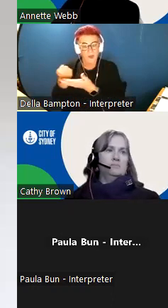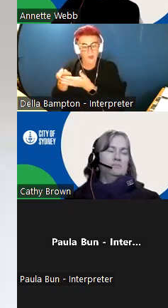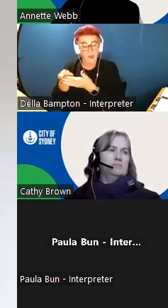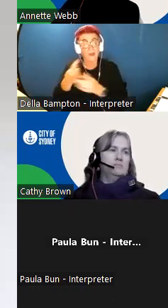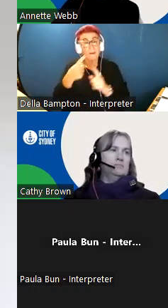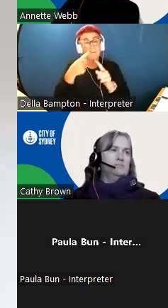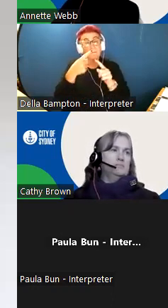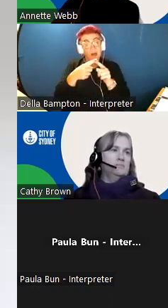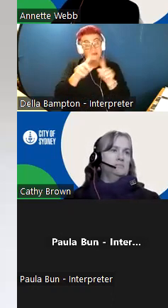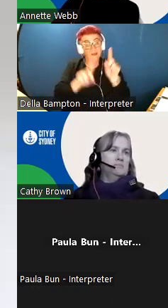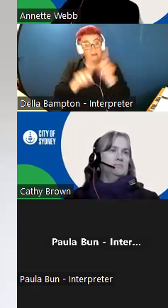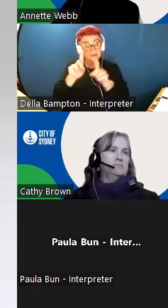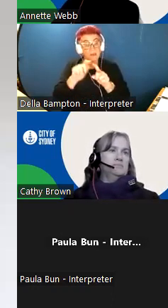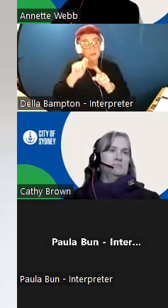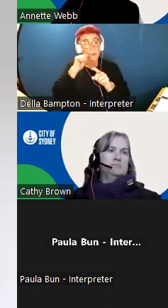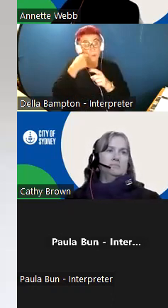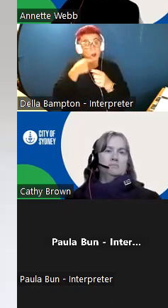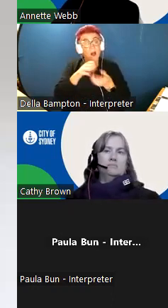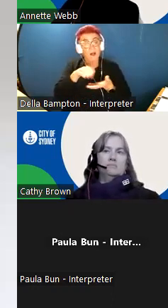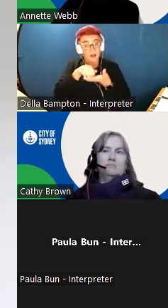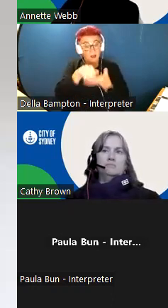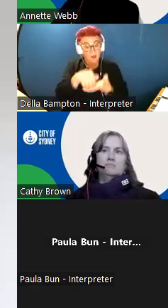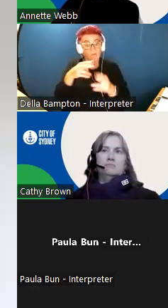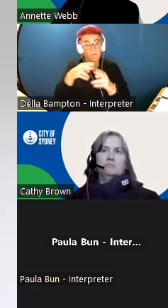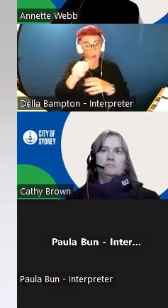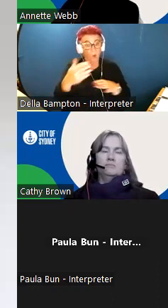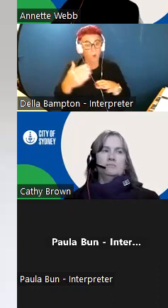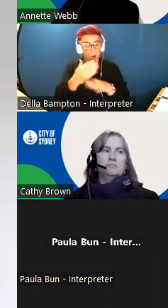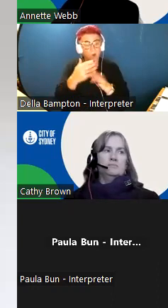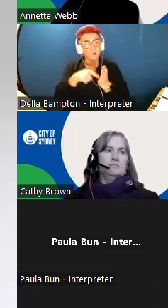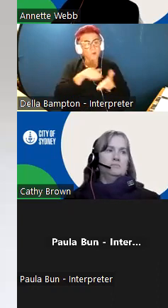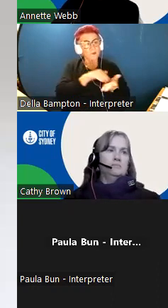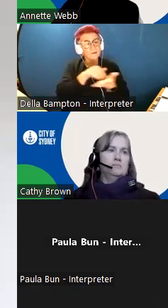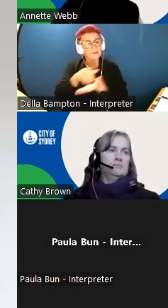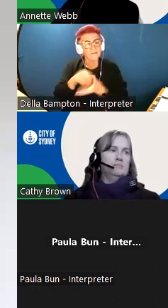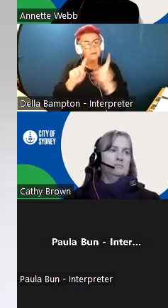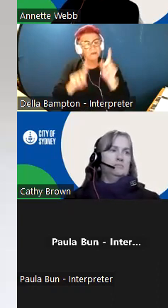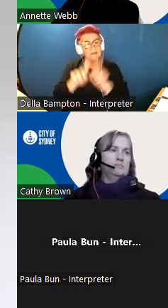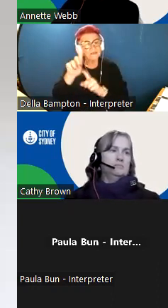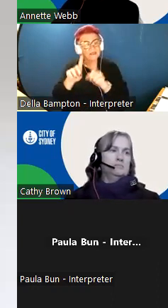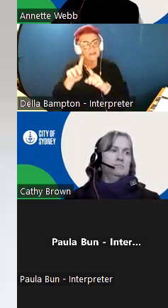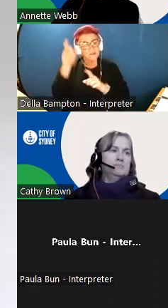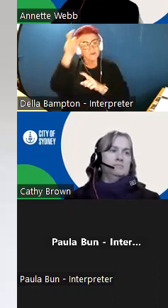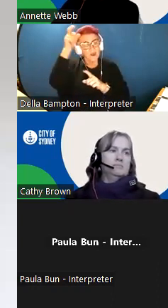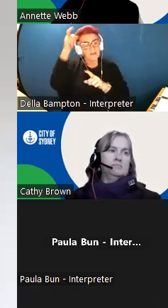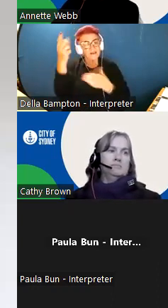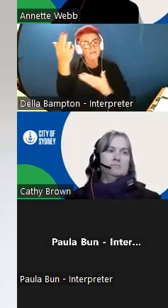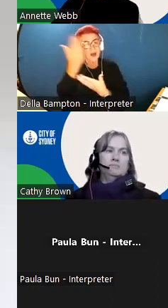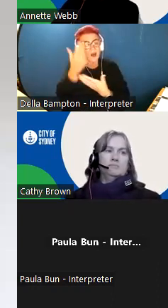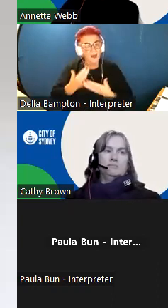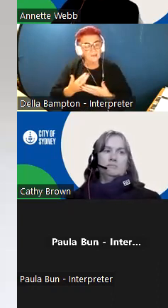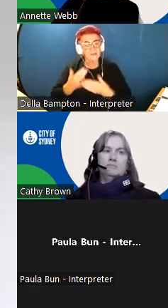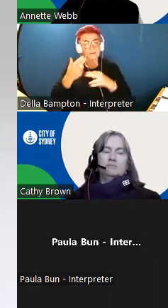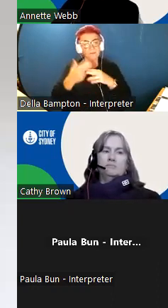do your work will provide benefit to the city's to Sydney's community of artists and creative workers and add to the character and strength of the